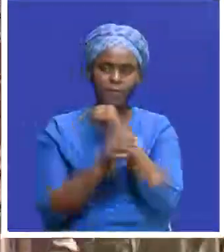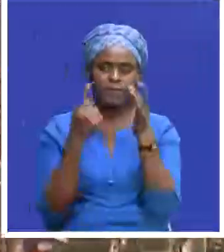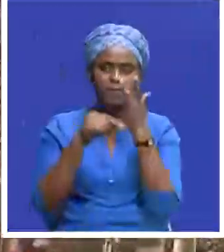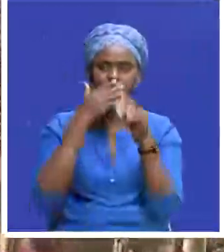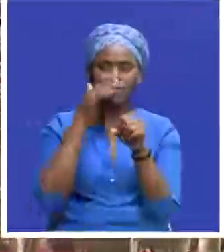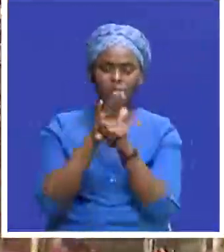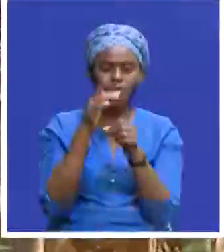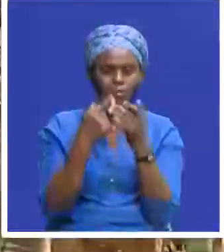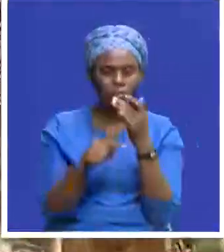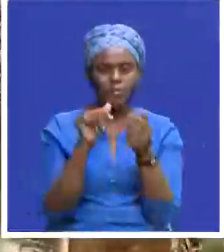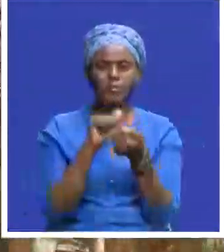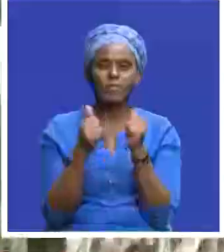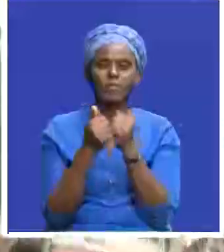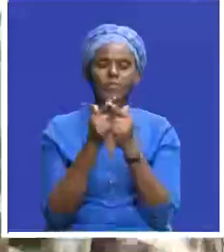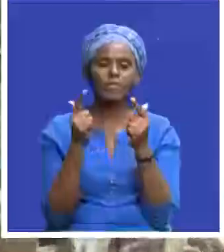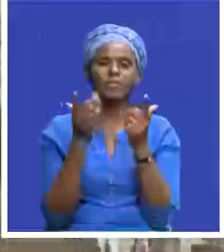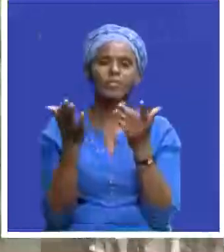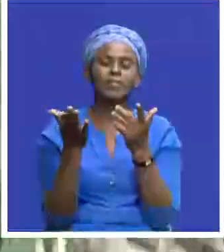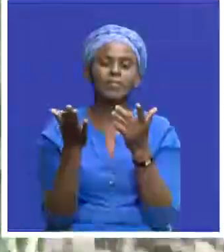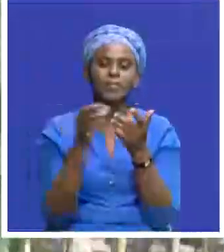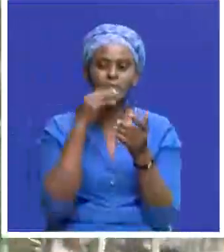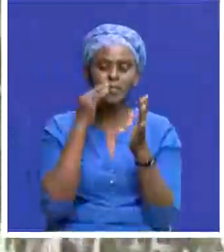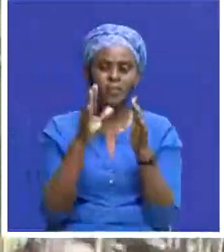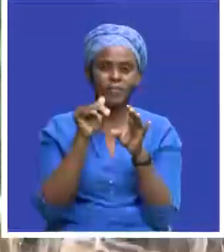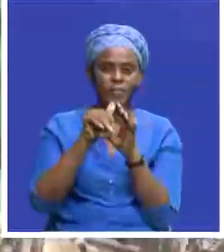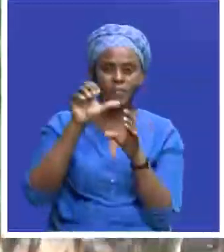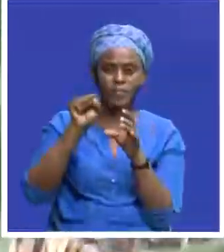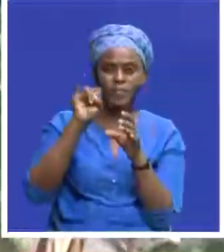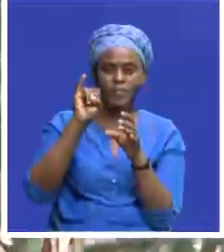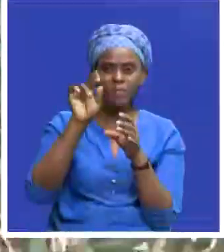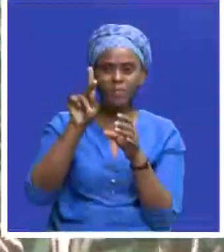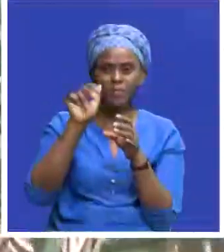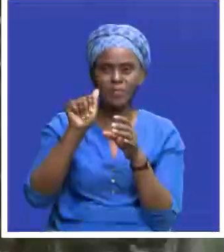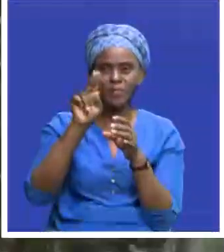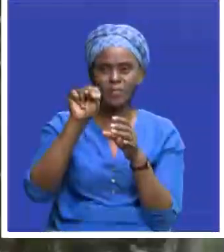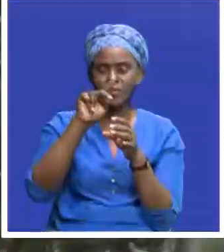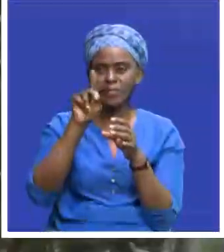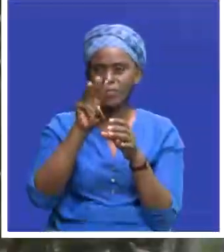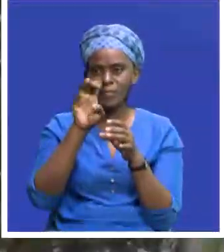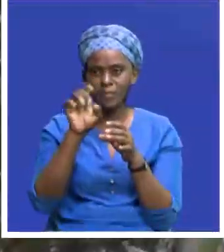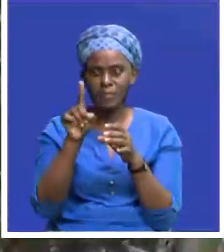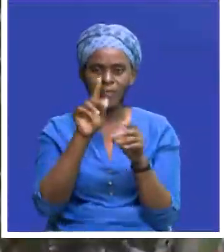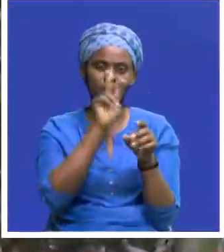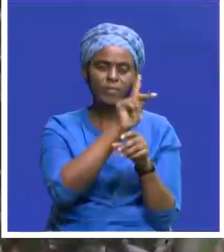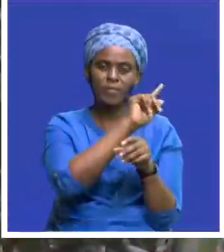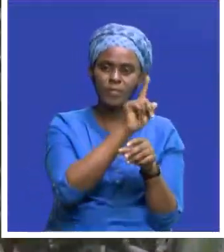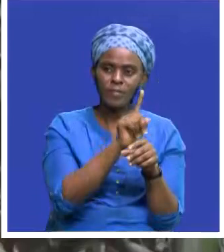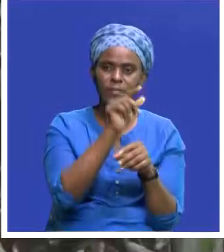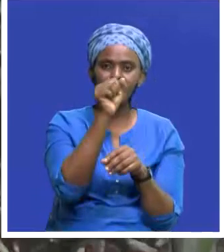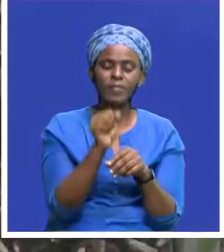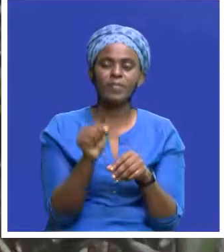was short-lived, though, for farmers here in Sikaunzwe Agriculture Camp, here in Kazungula district of Southern